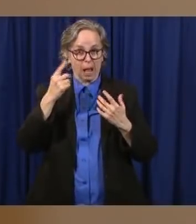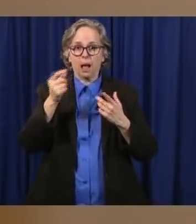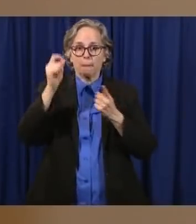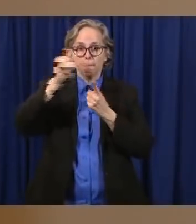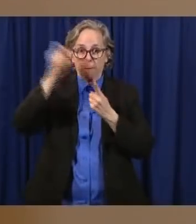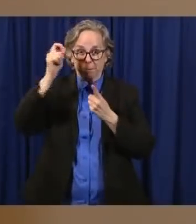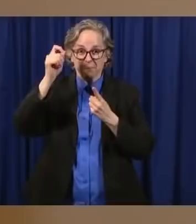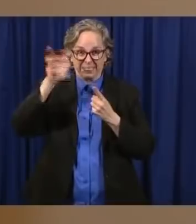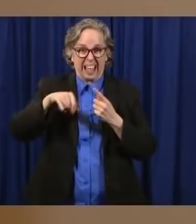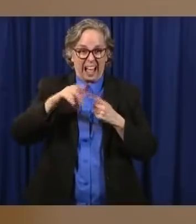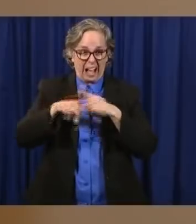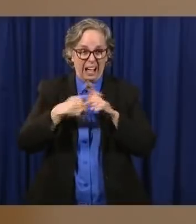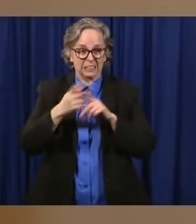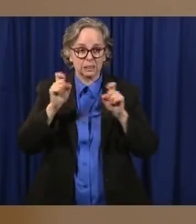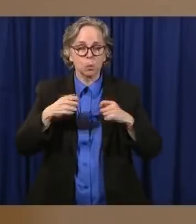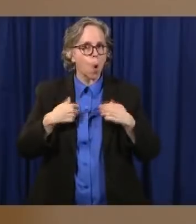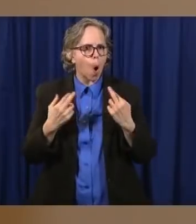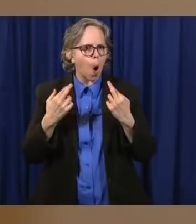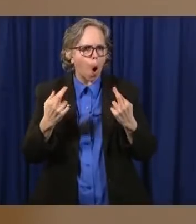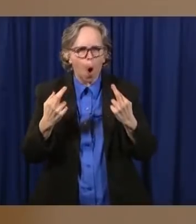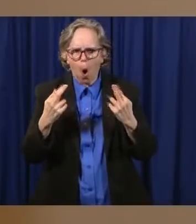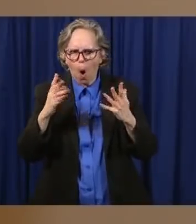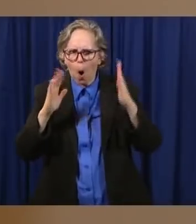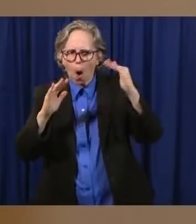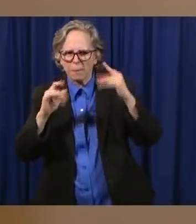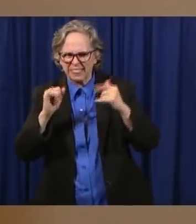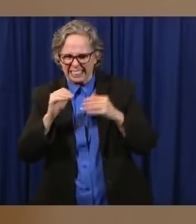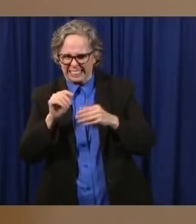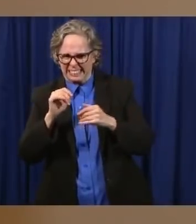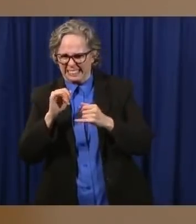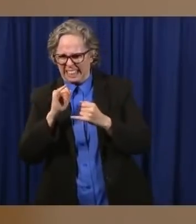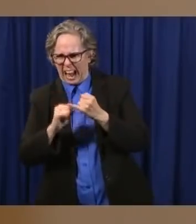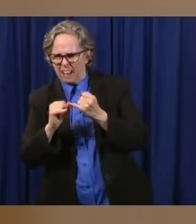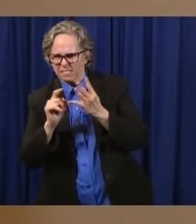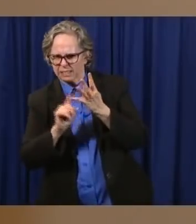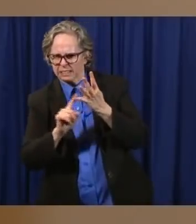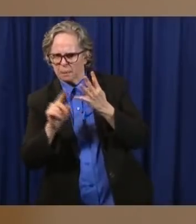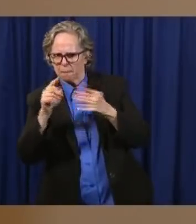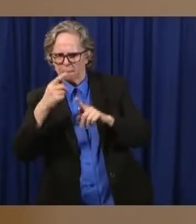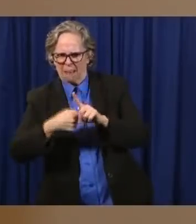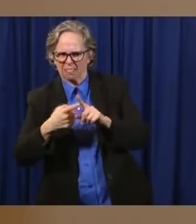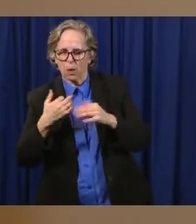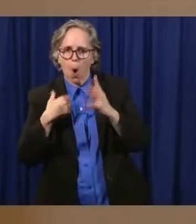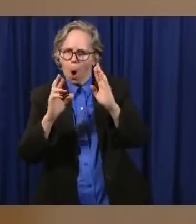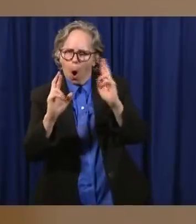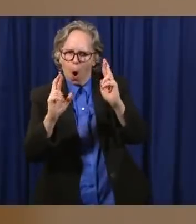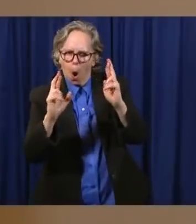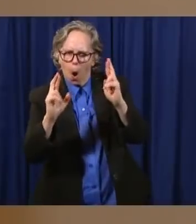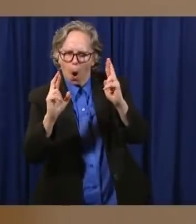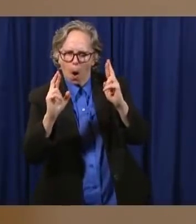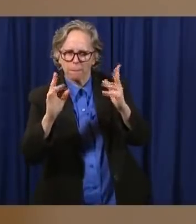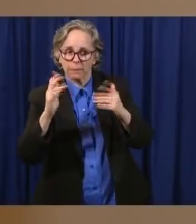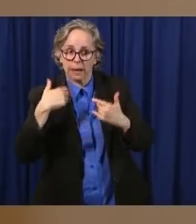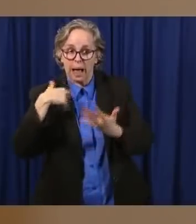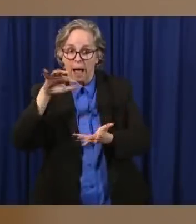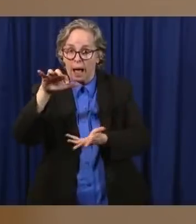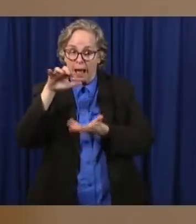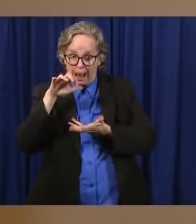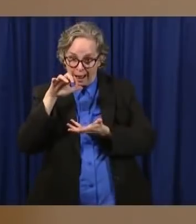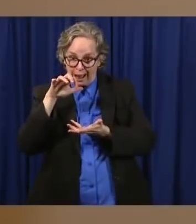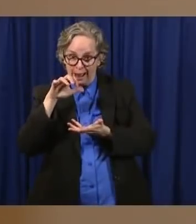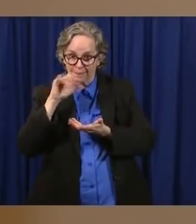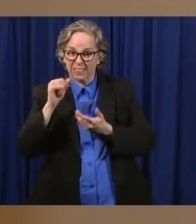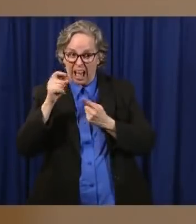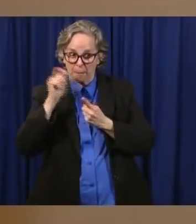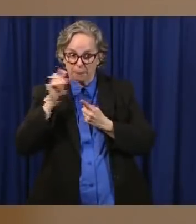month, keep our fingers crossed, because nothing is, until you have it in your hands, I don't quite believe it these days until